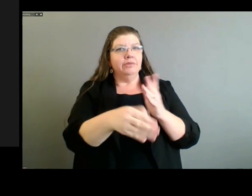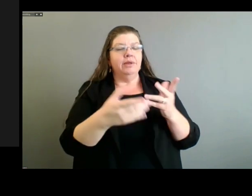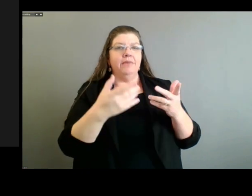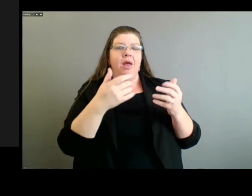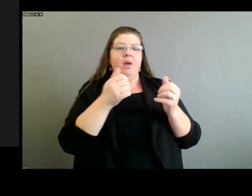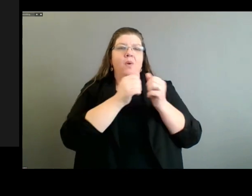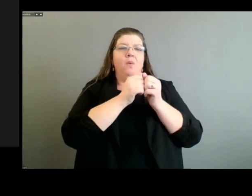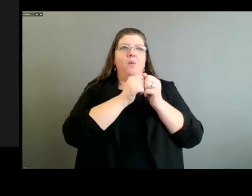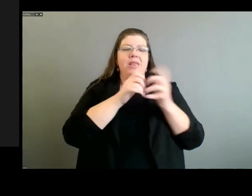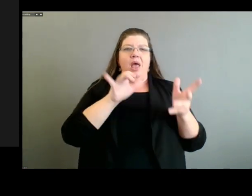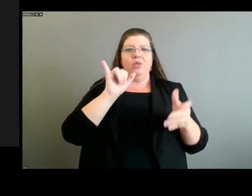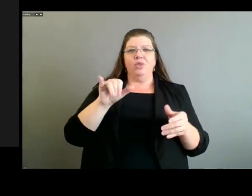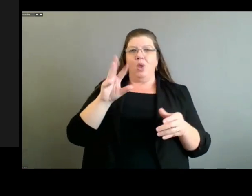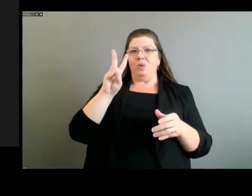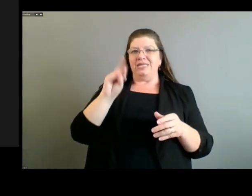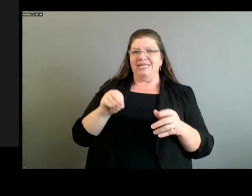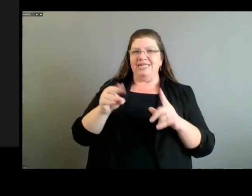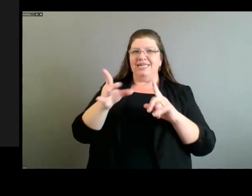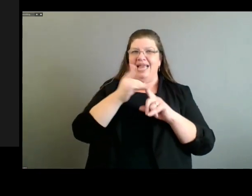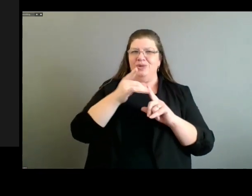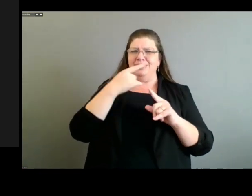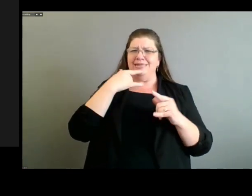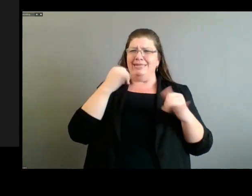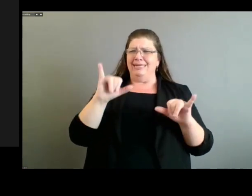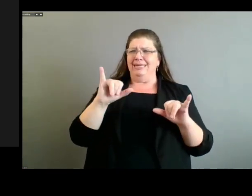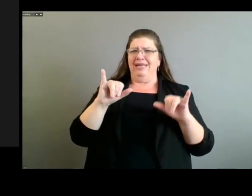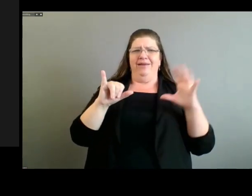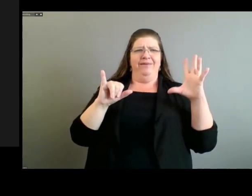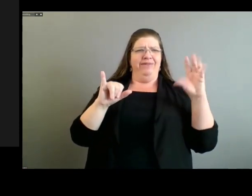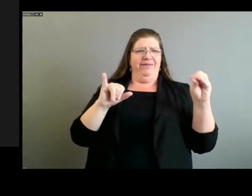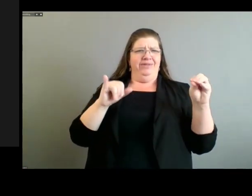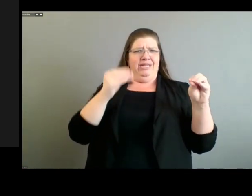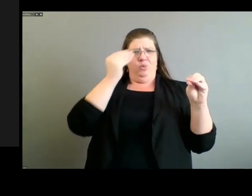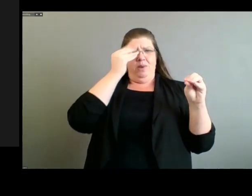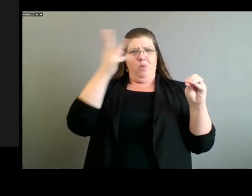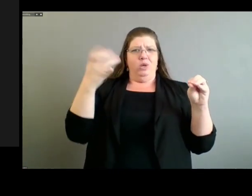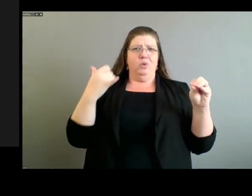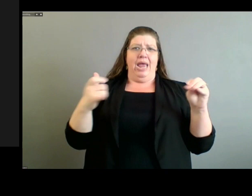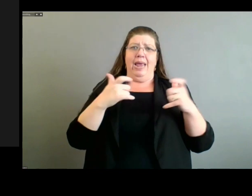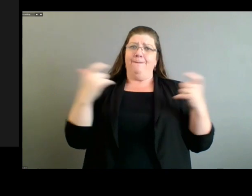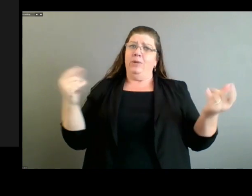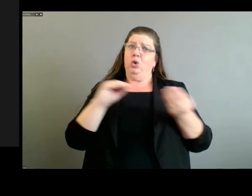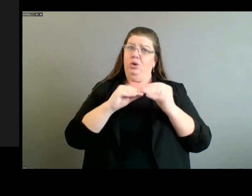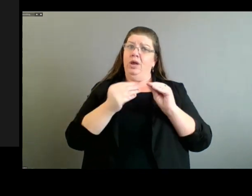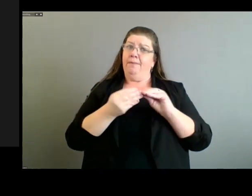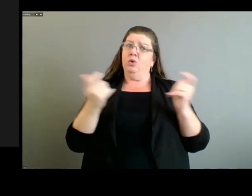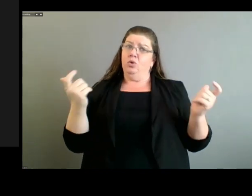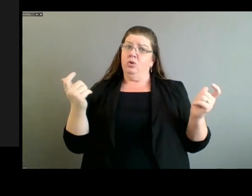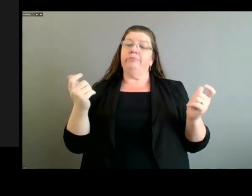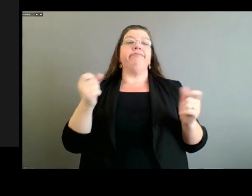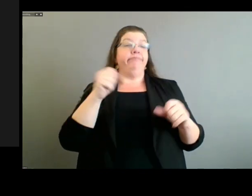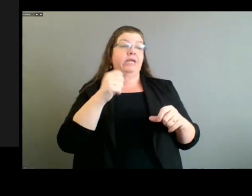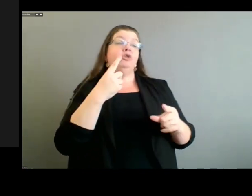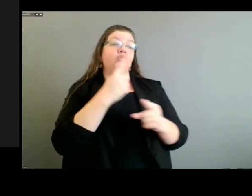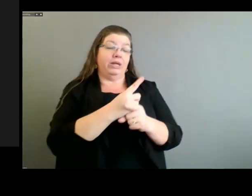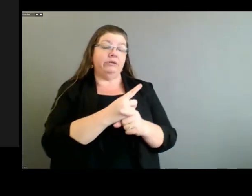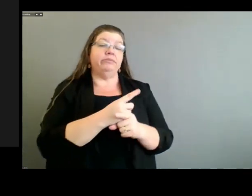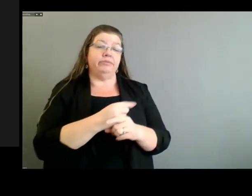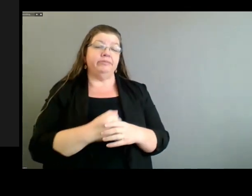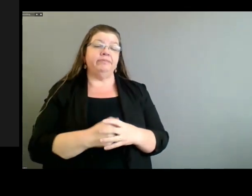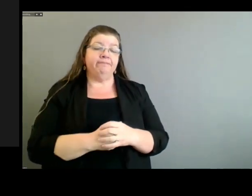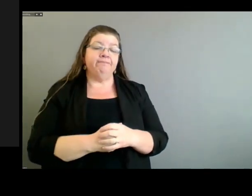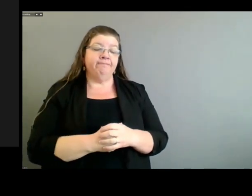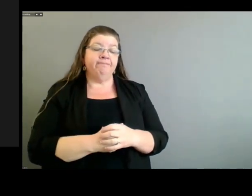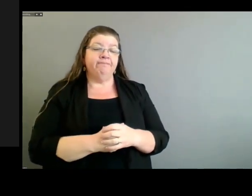those 60 some cases, you still had reporting 50 some cases today, Right. which is a bigger number. Right. My